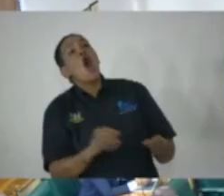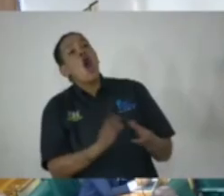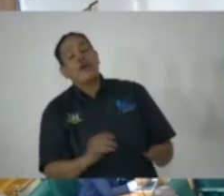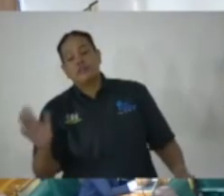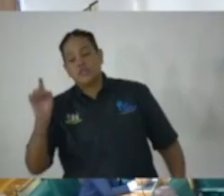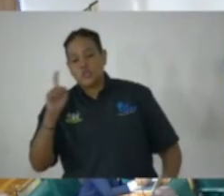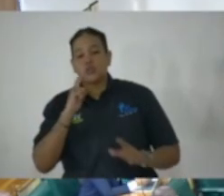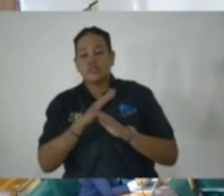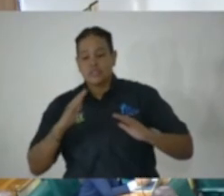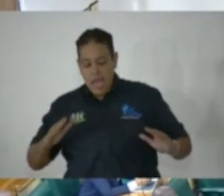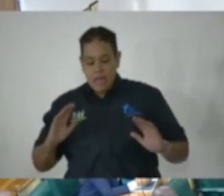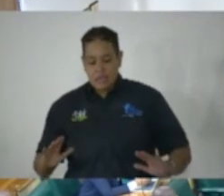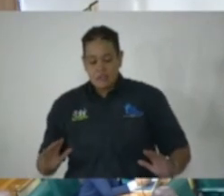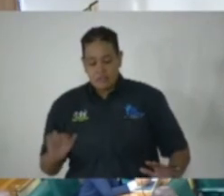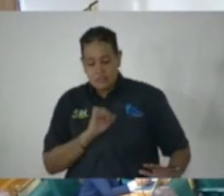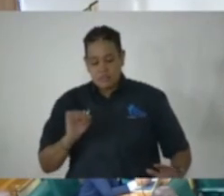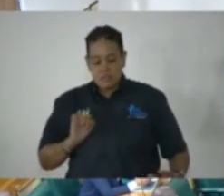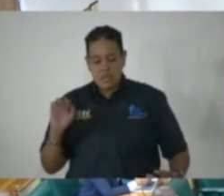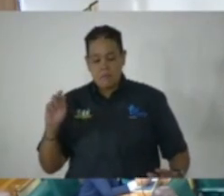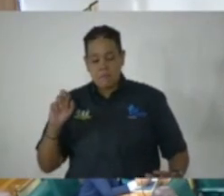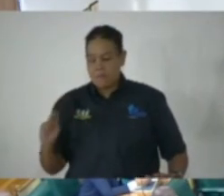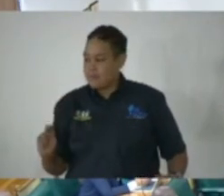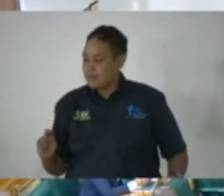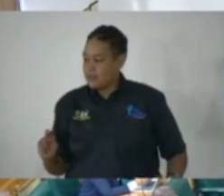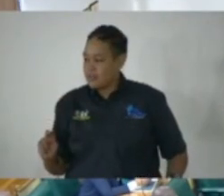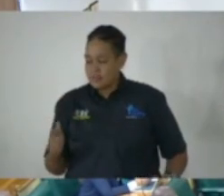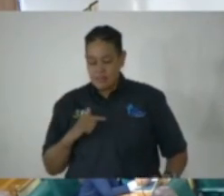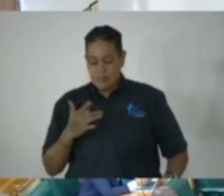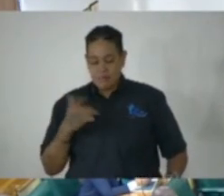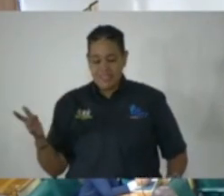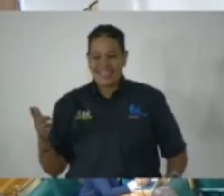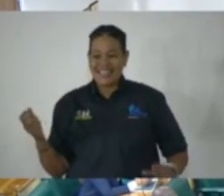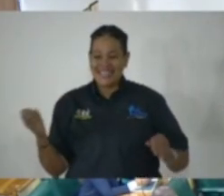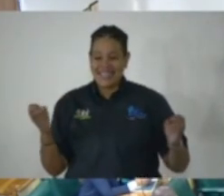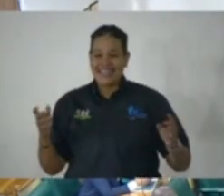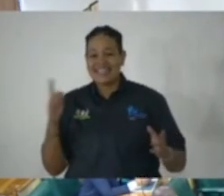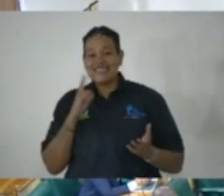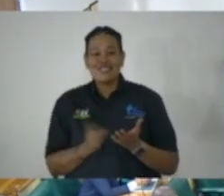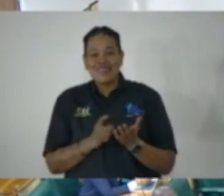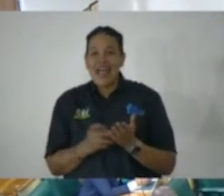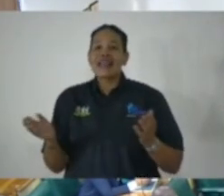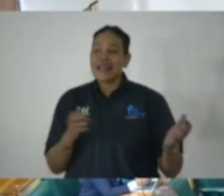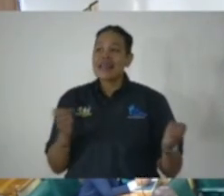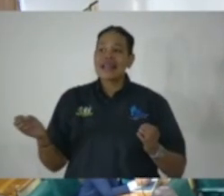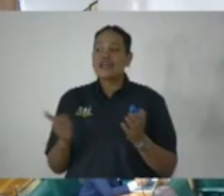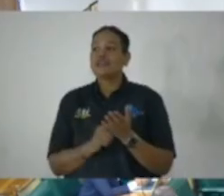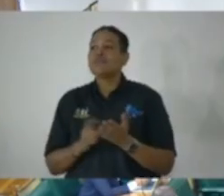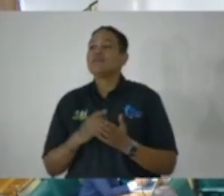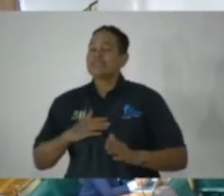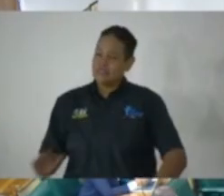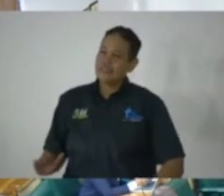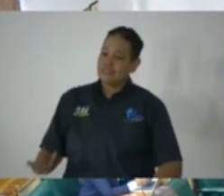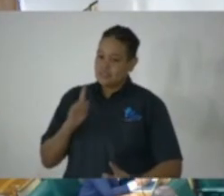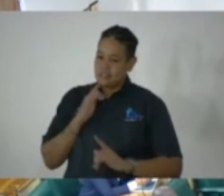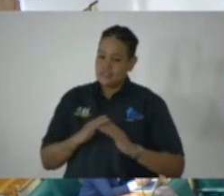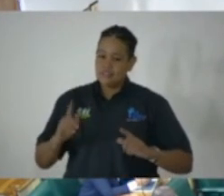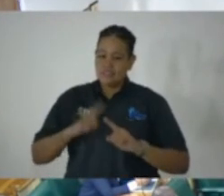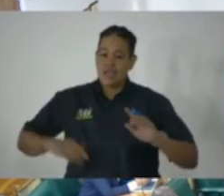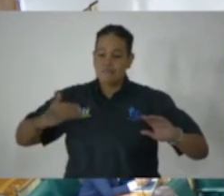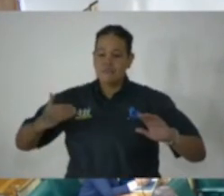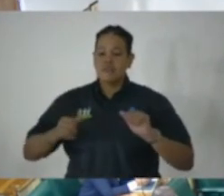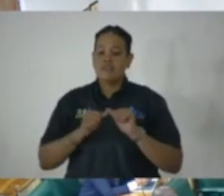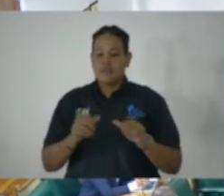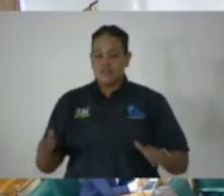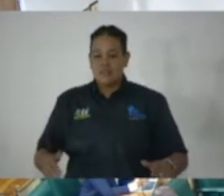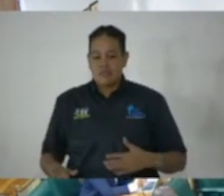So, Senator Morgan, we appreciate the bantering that goes across at times, but yes. All